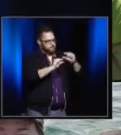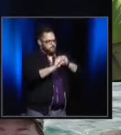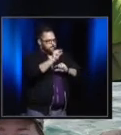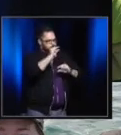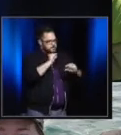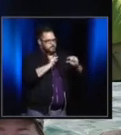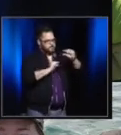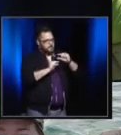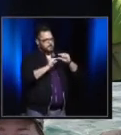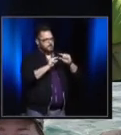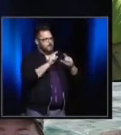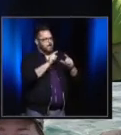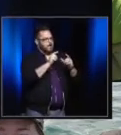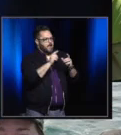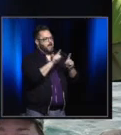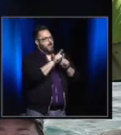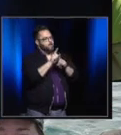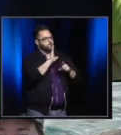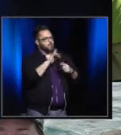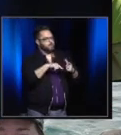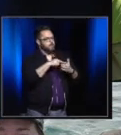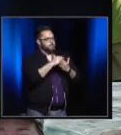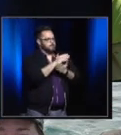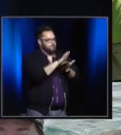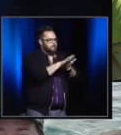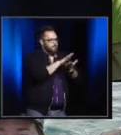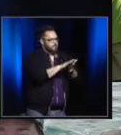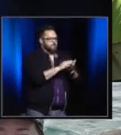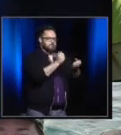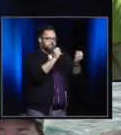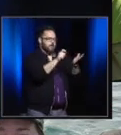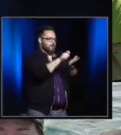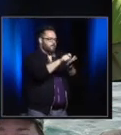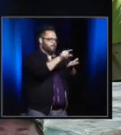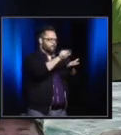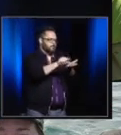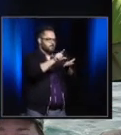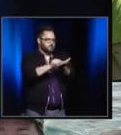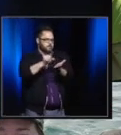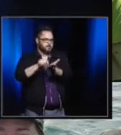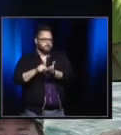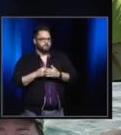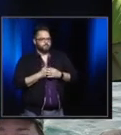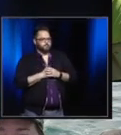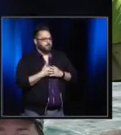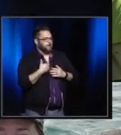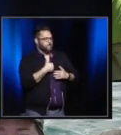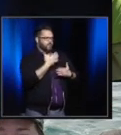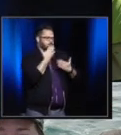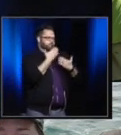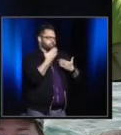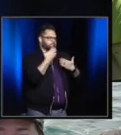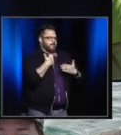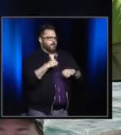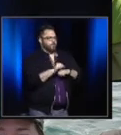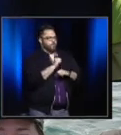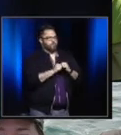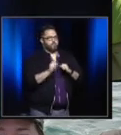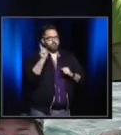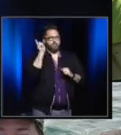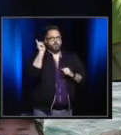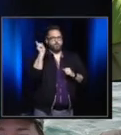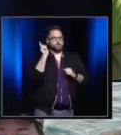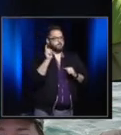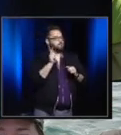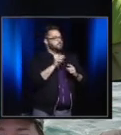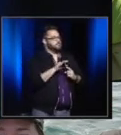the papers, and there's a lot of literature, so go and check it out. I'm hugely grateful that I get to work with these amazing people, and in particular Scott